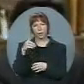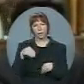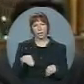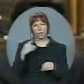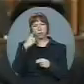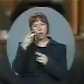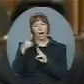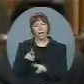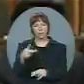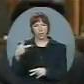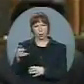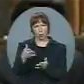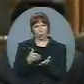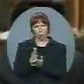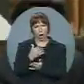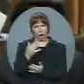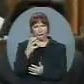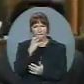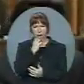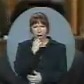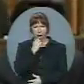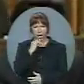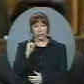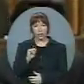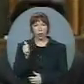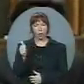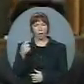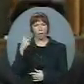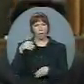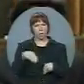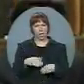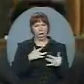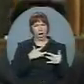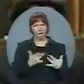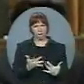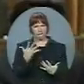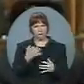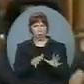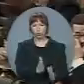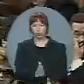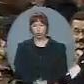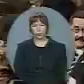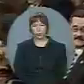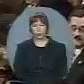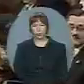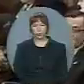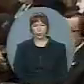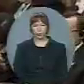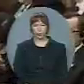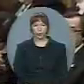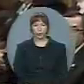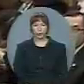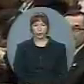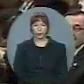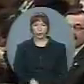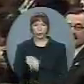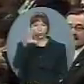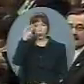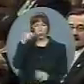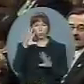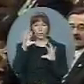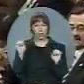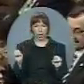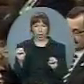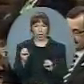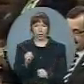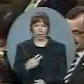admits that he intends to manipulate the judge selection process? Well, Mr. Speaker, this government has made it very